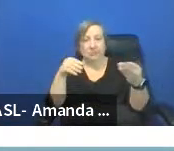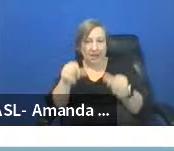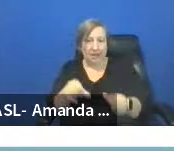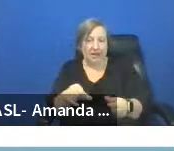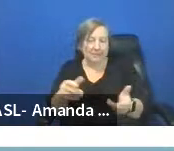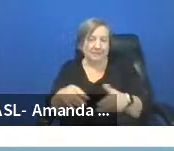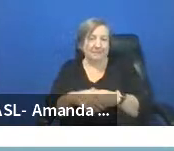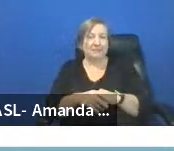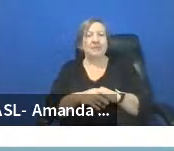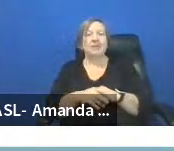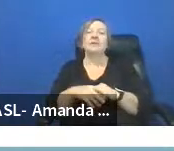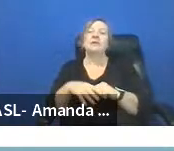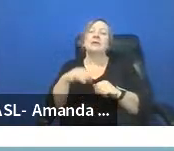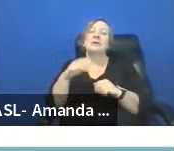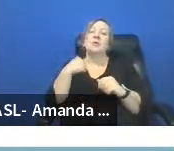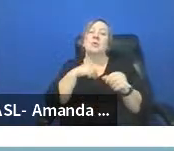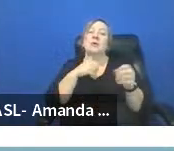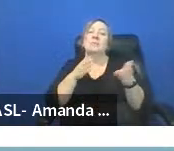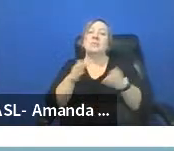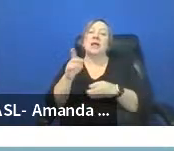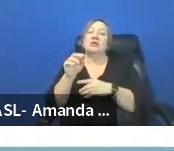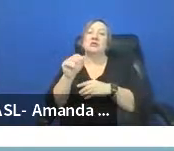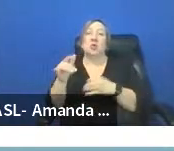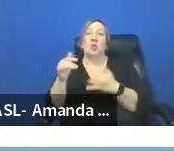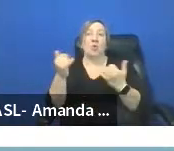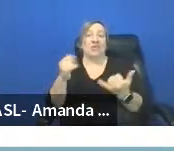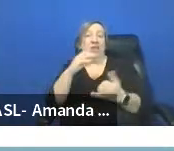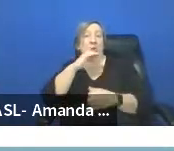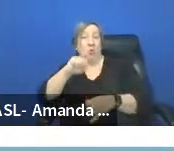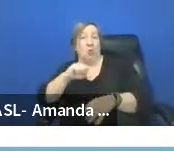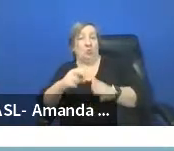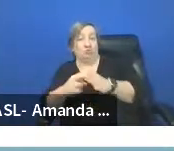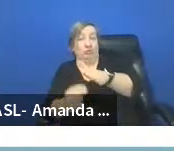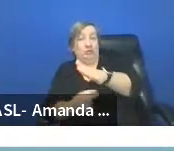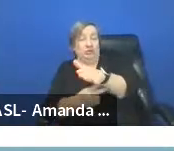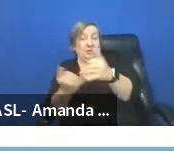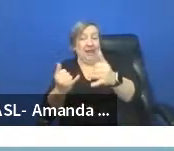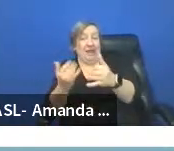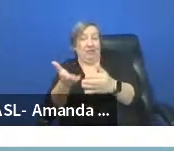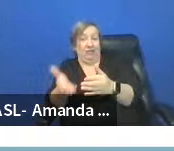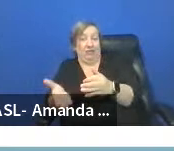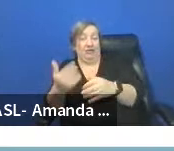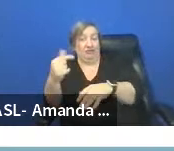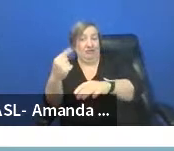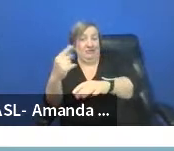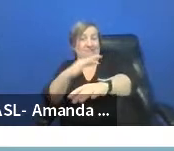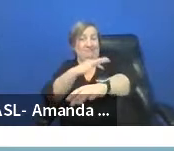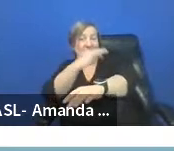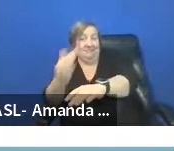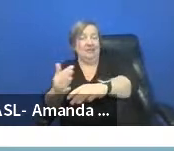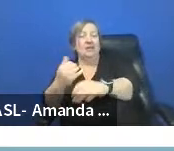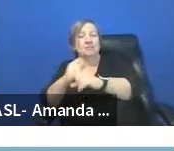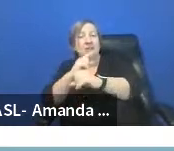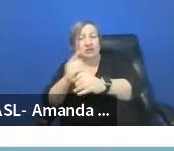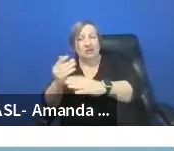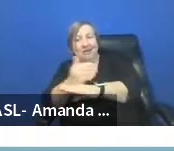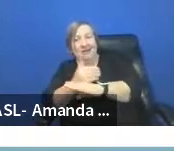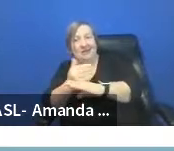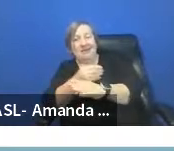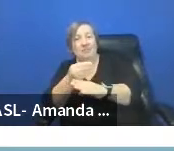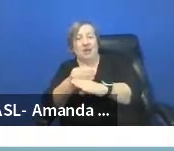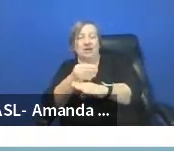we are planning to toll the existing bridge so that we can make sure that we are getting revenue to fund